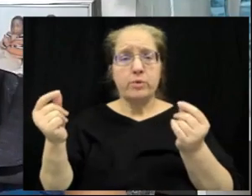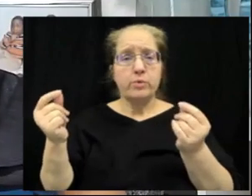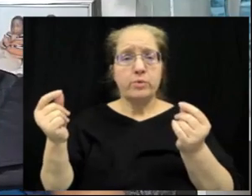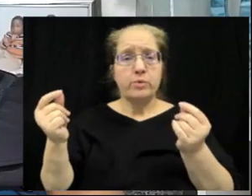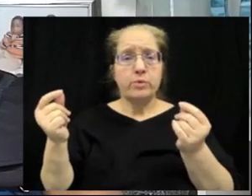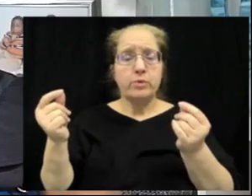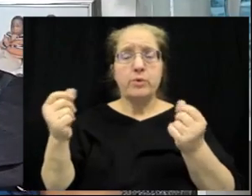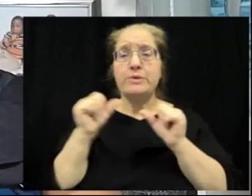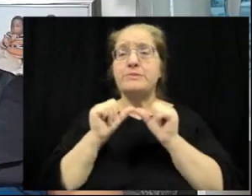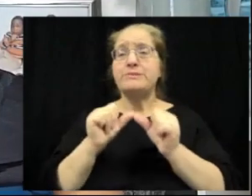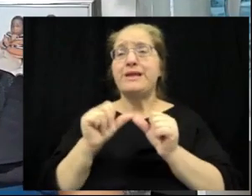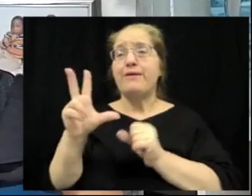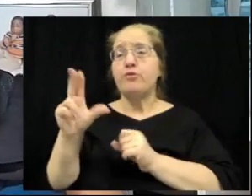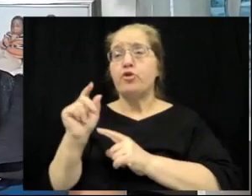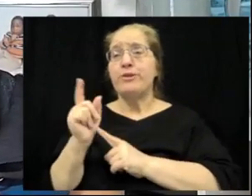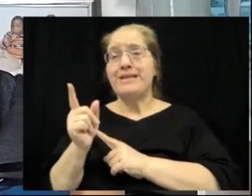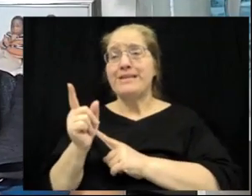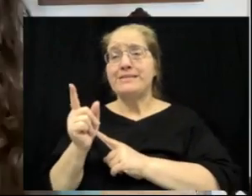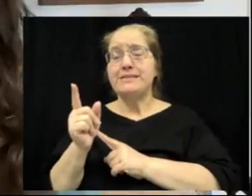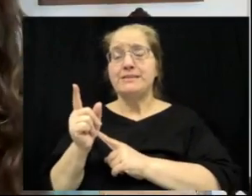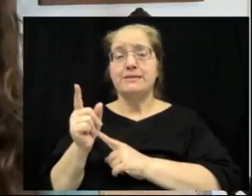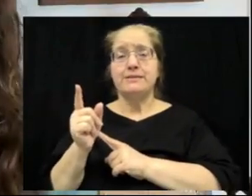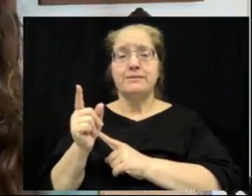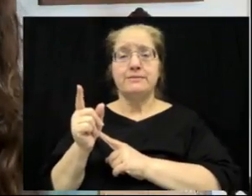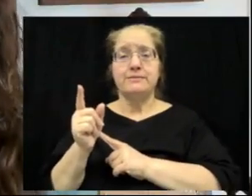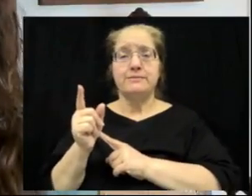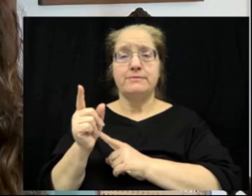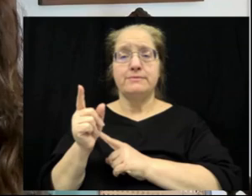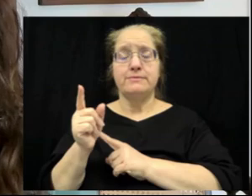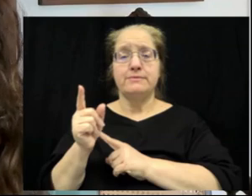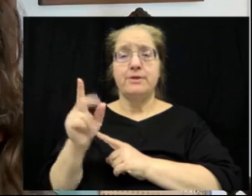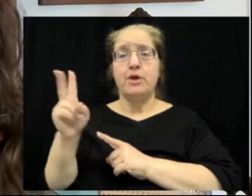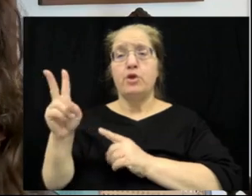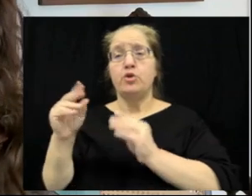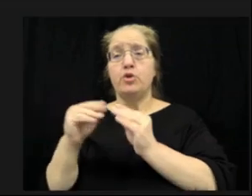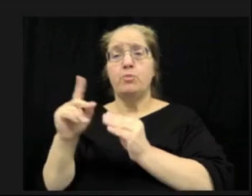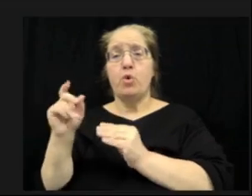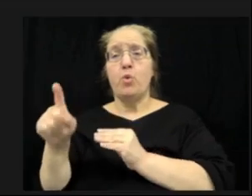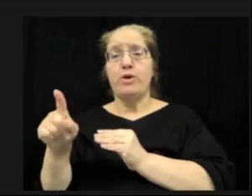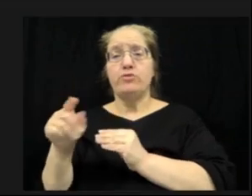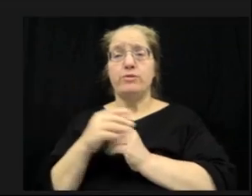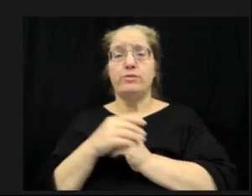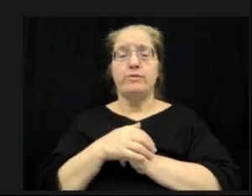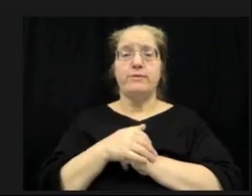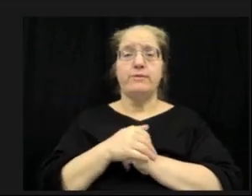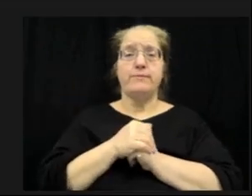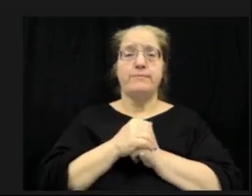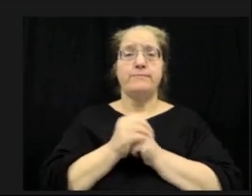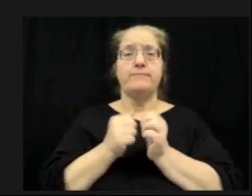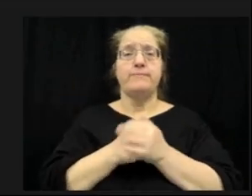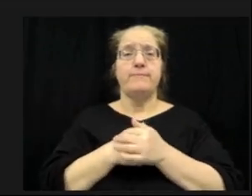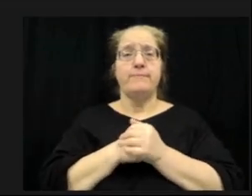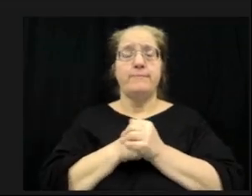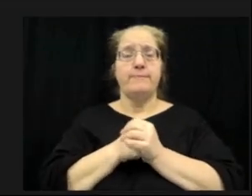still have 30 minutes? We have about 2 more that have come in, but we can certainly save those till the end or do them